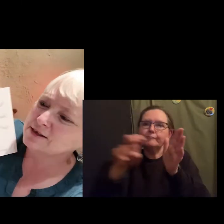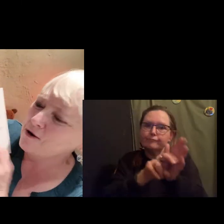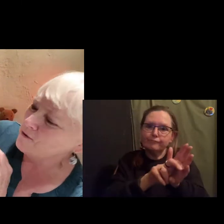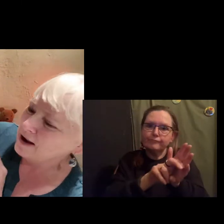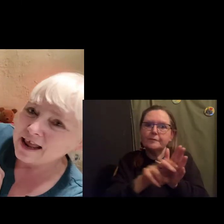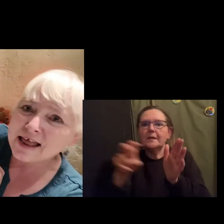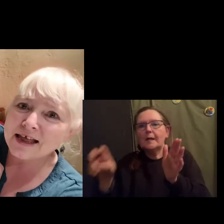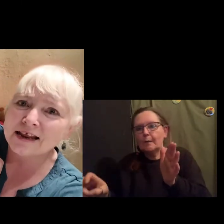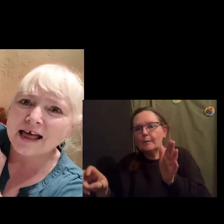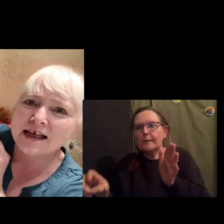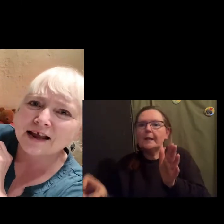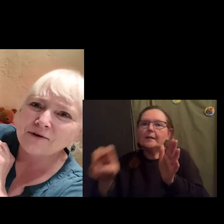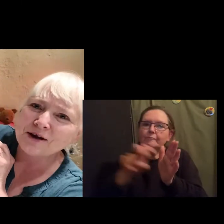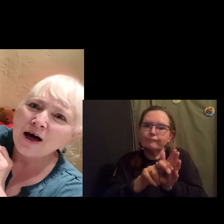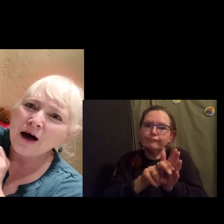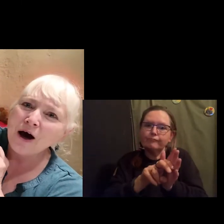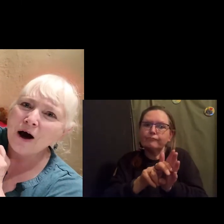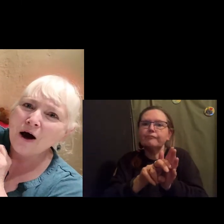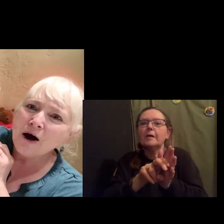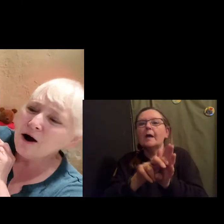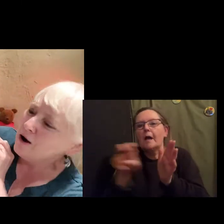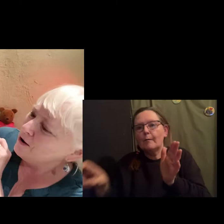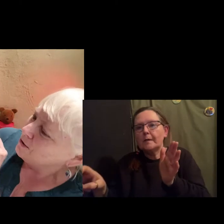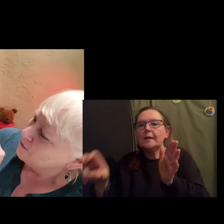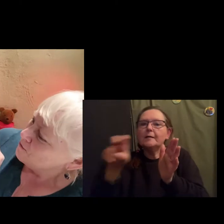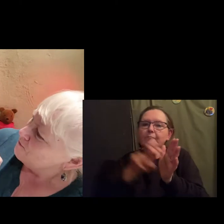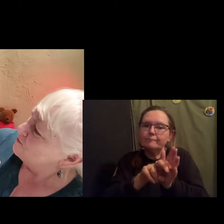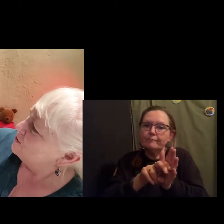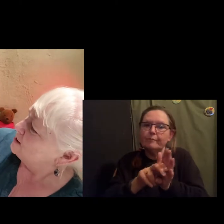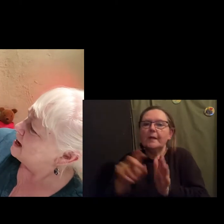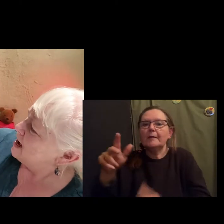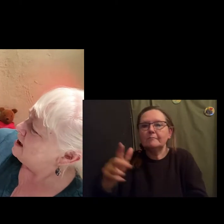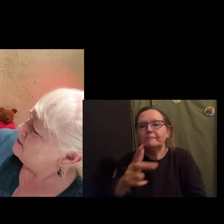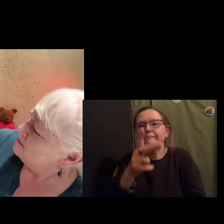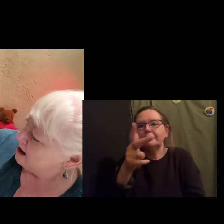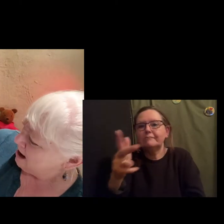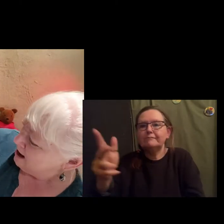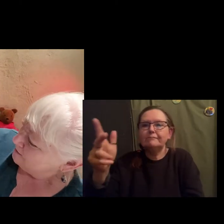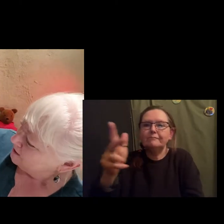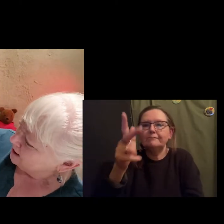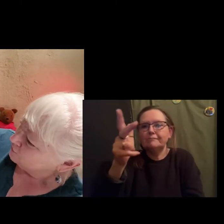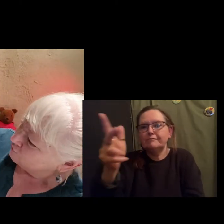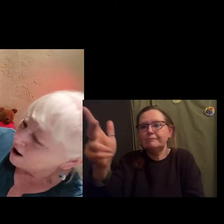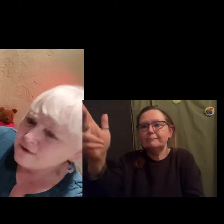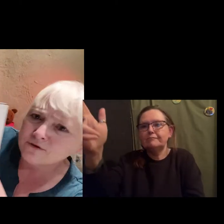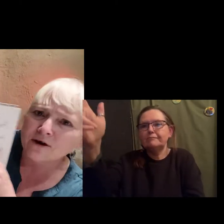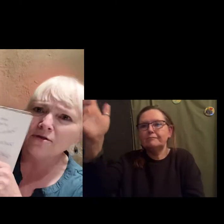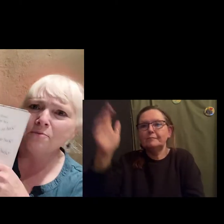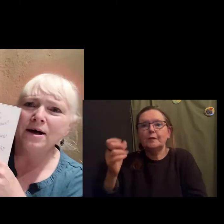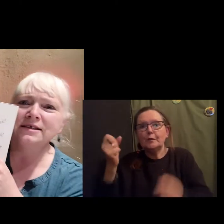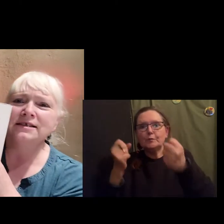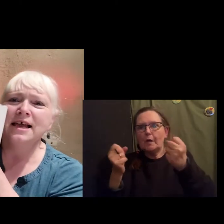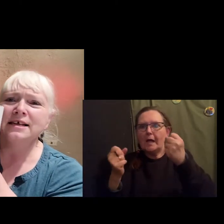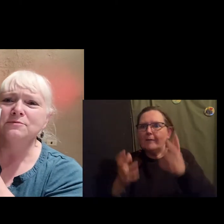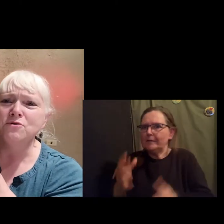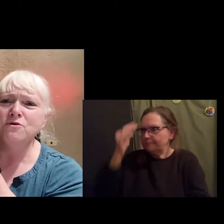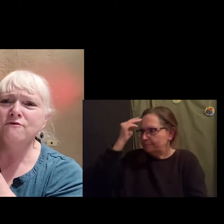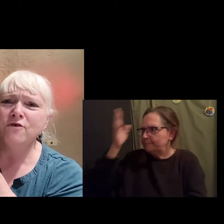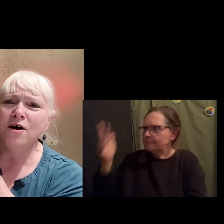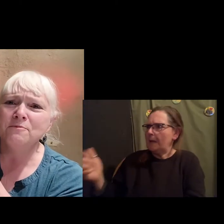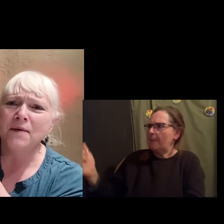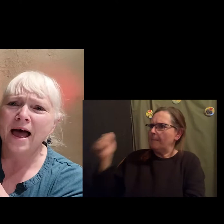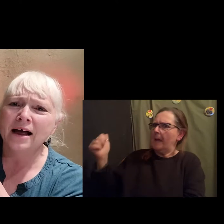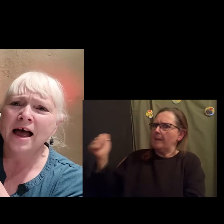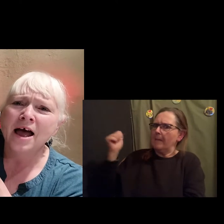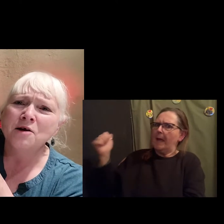the bus go in and out, all over town. The driver on the bus says,